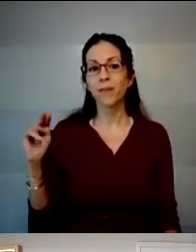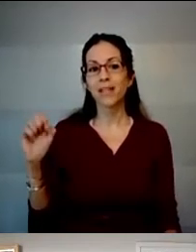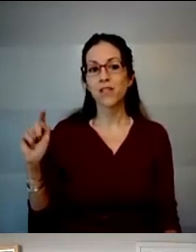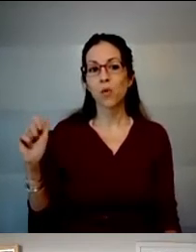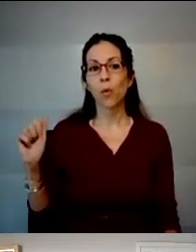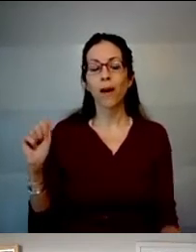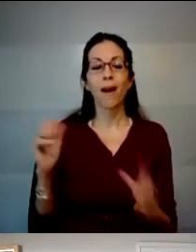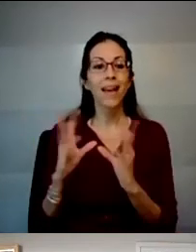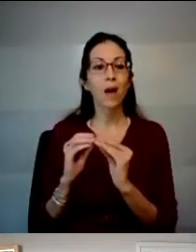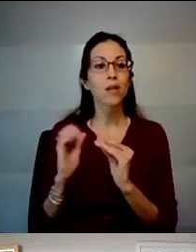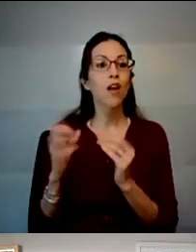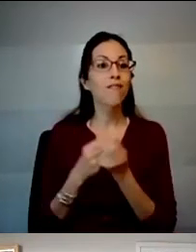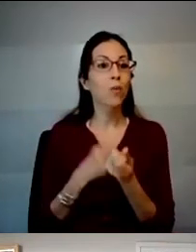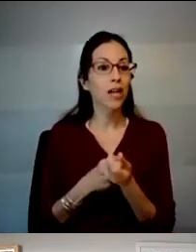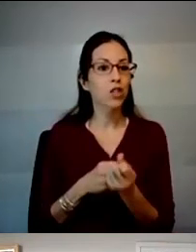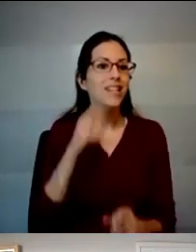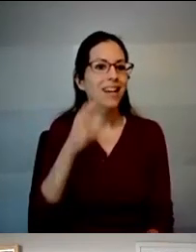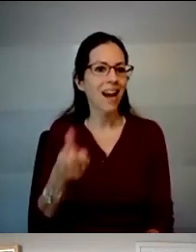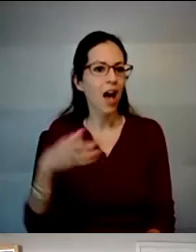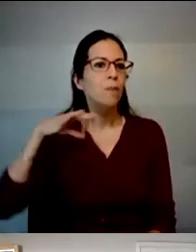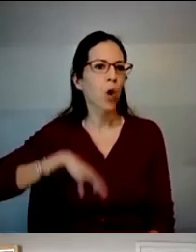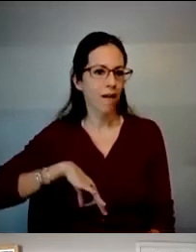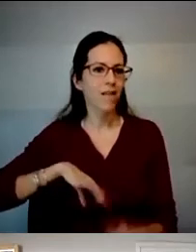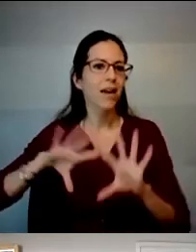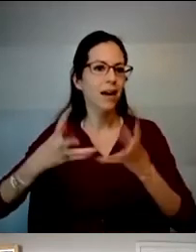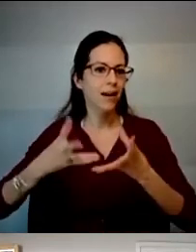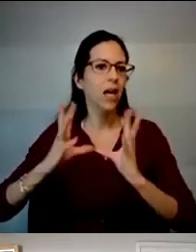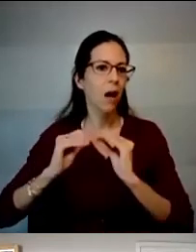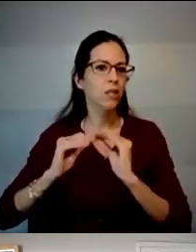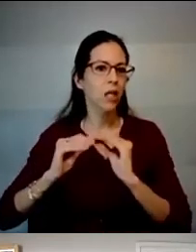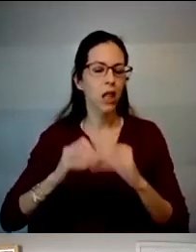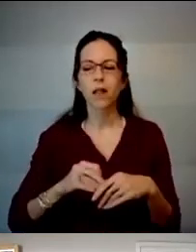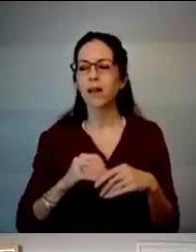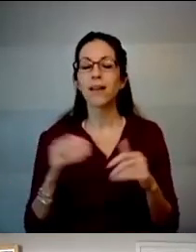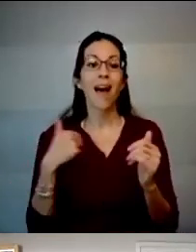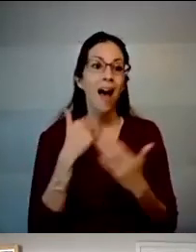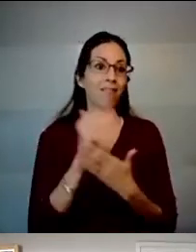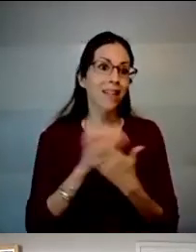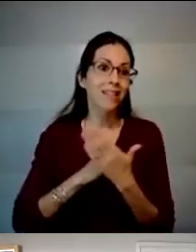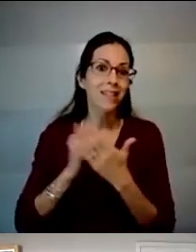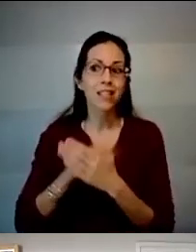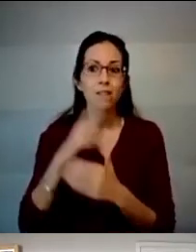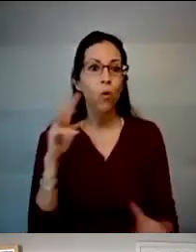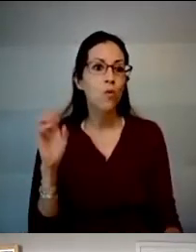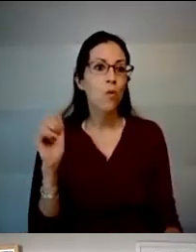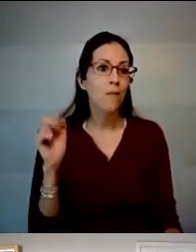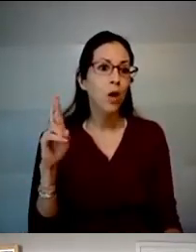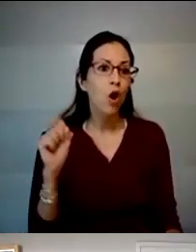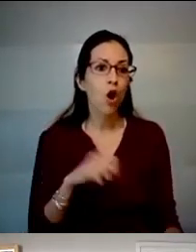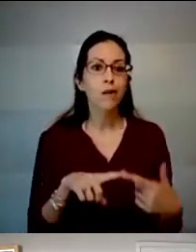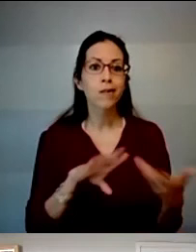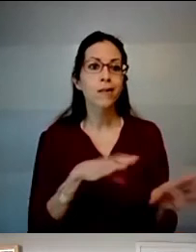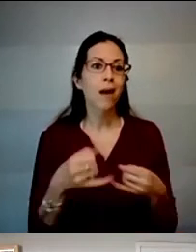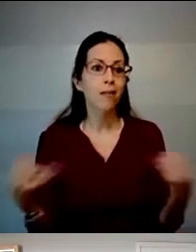like nonprofit councils that, you know, have listings of webinars, have listings of upcoming deadlines, have listings